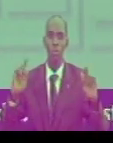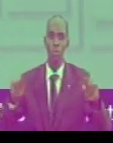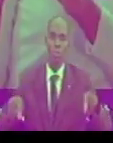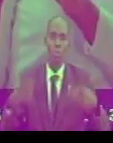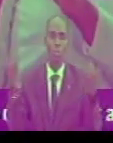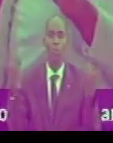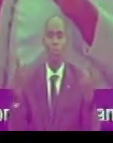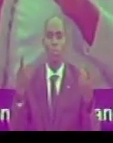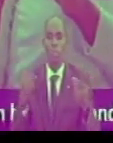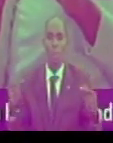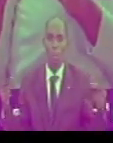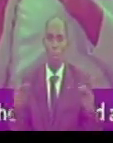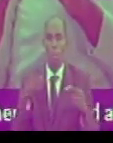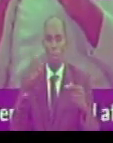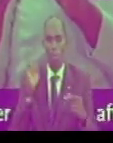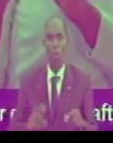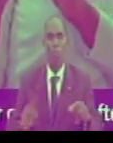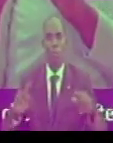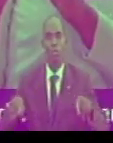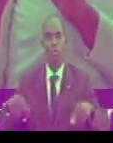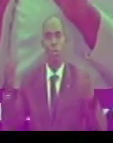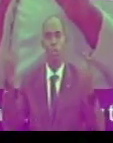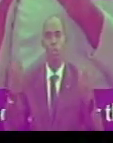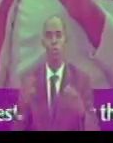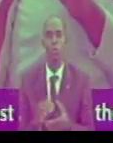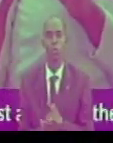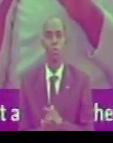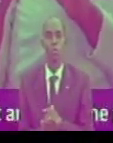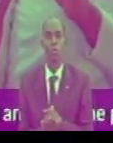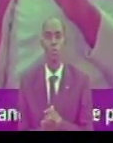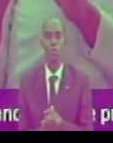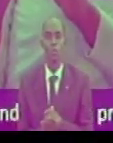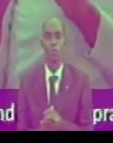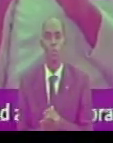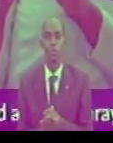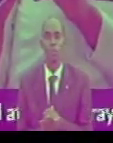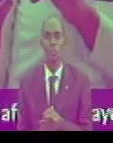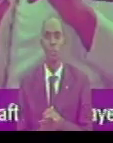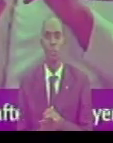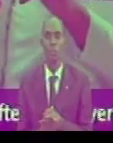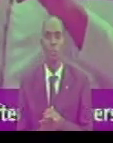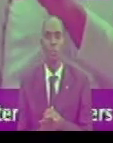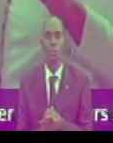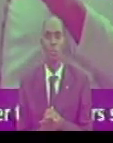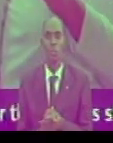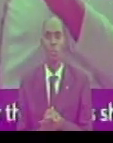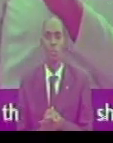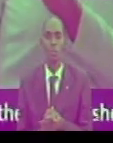Praise